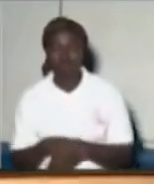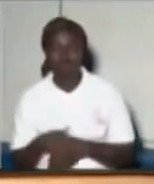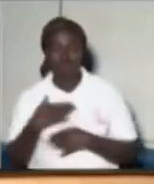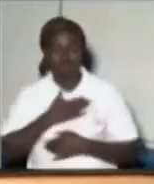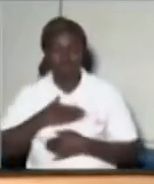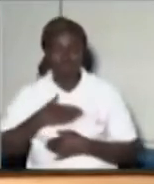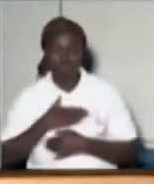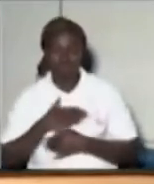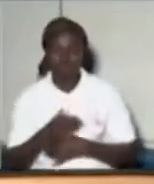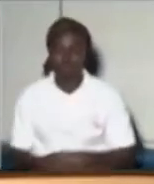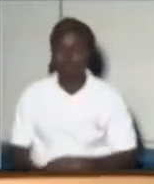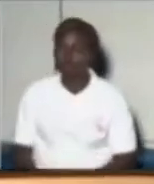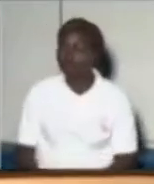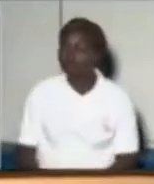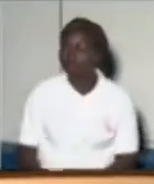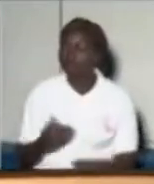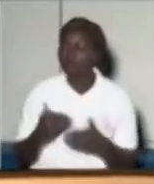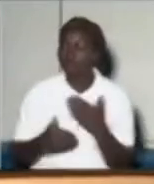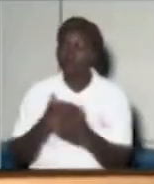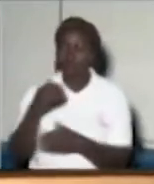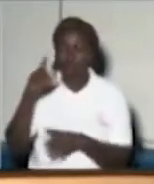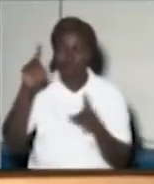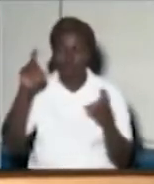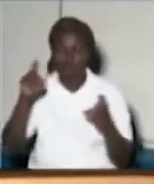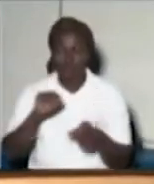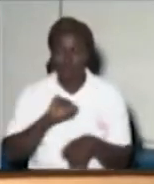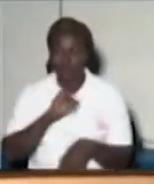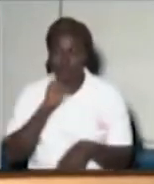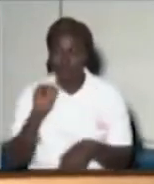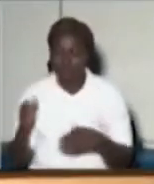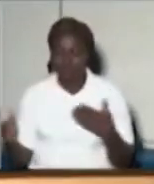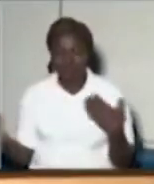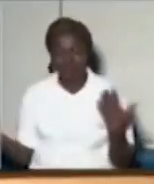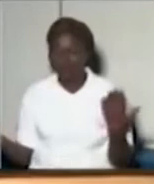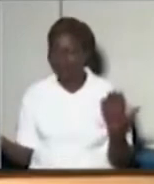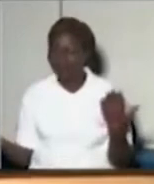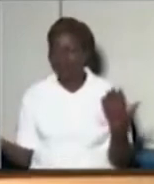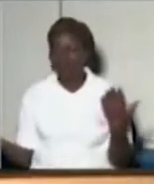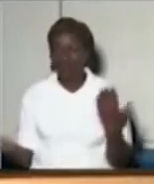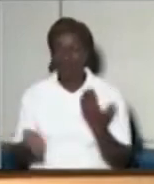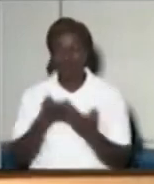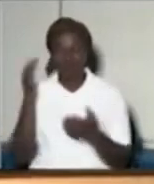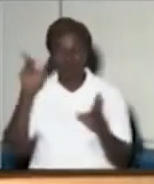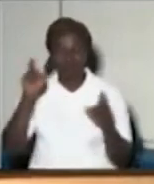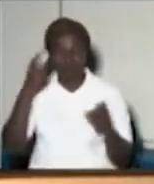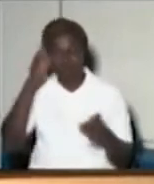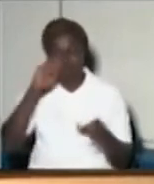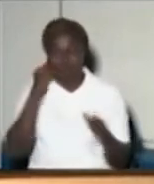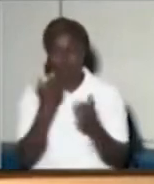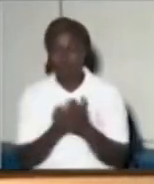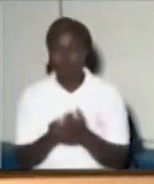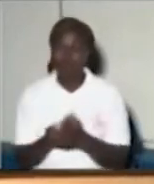please. The next question is a common question for all the candidates.